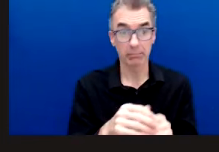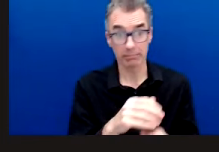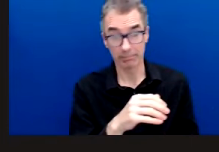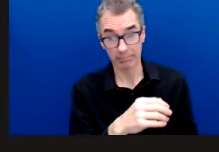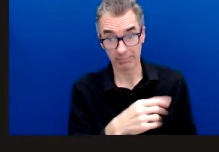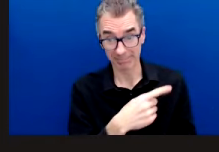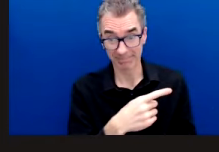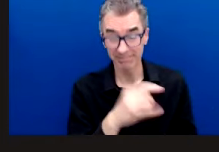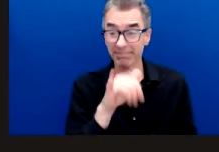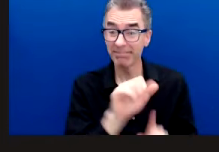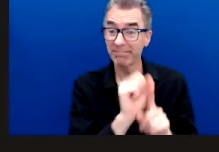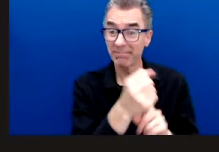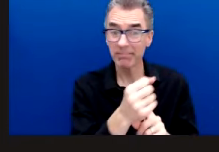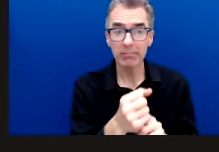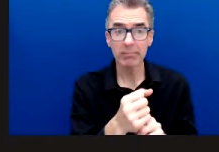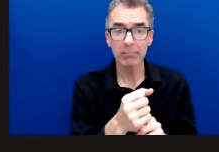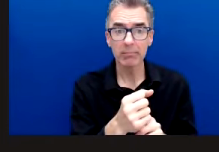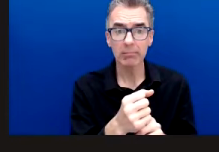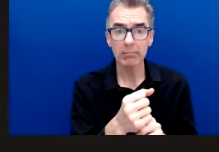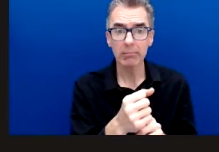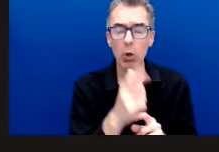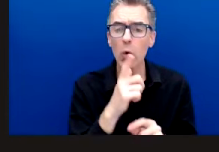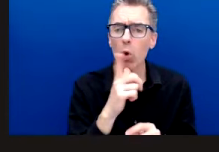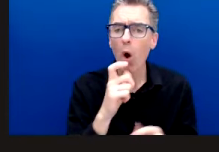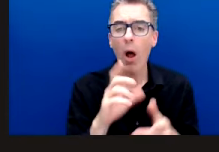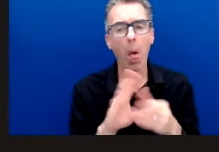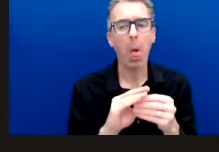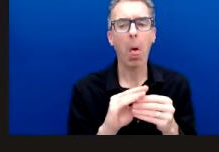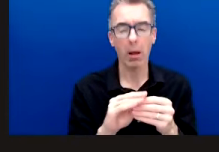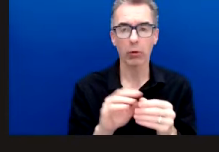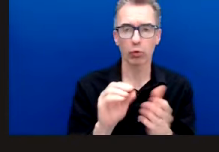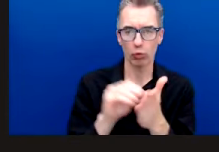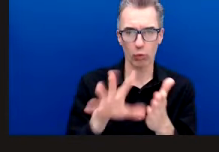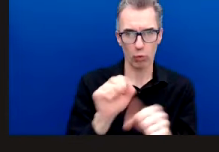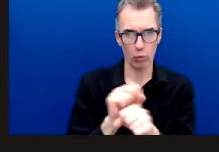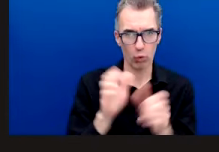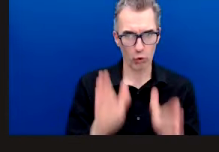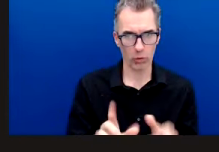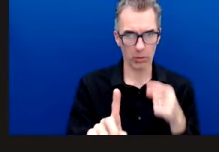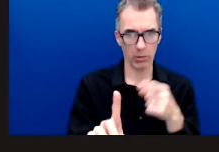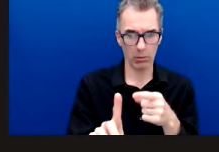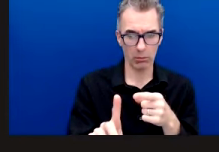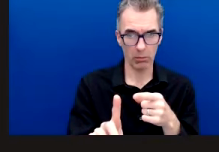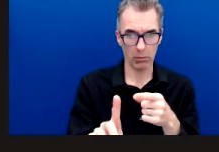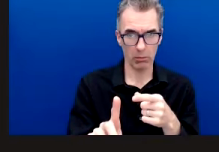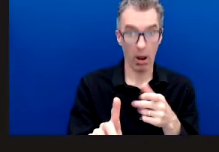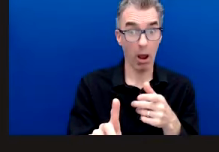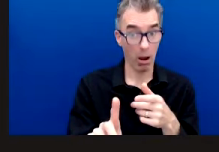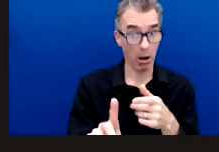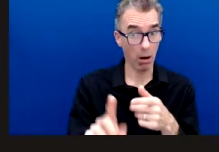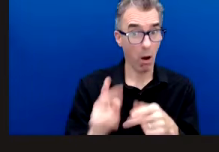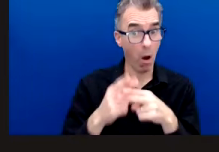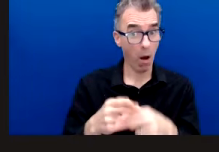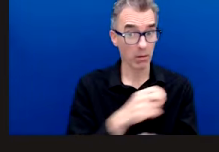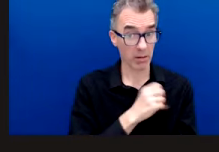situation, the comments are being made by a student worker. So student workers actually are employees of